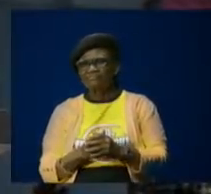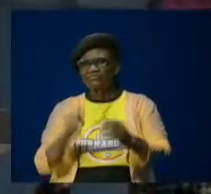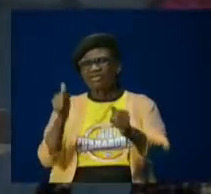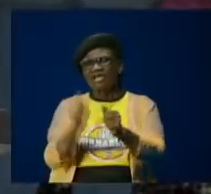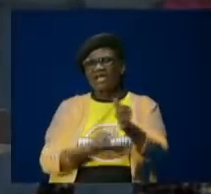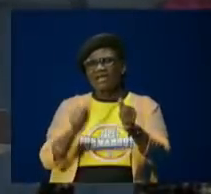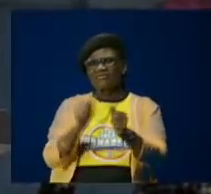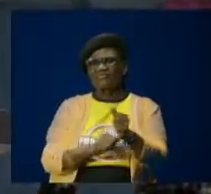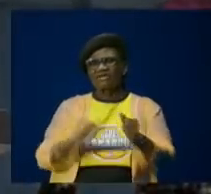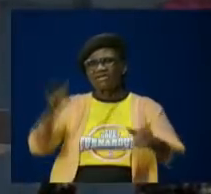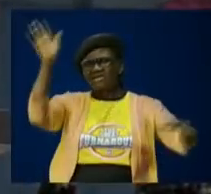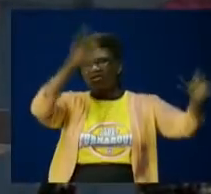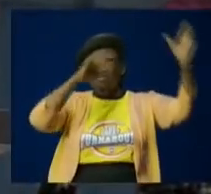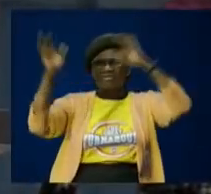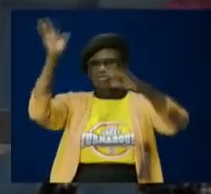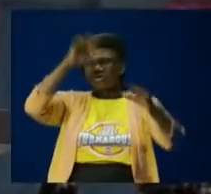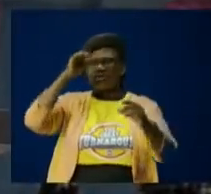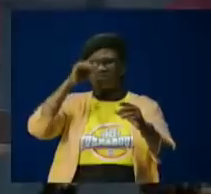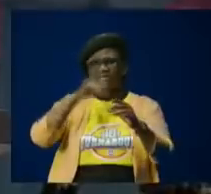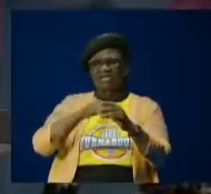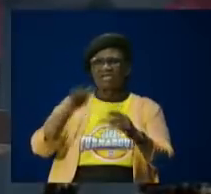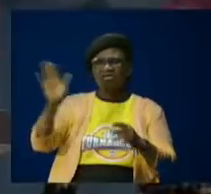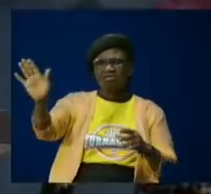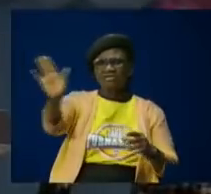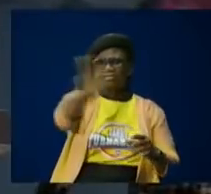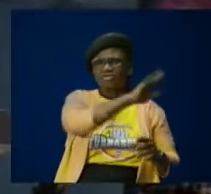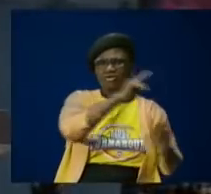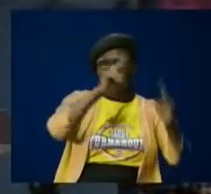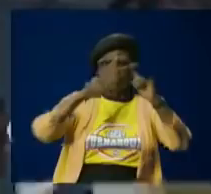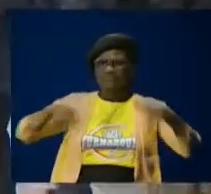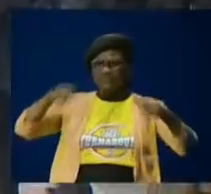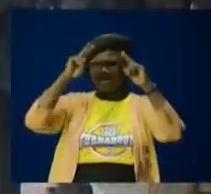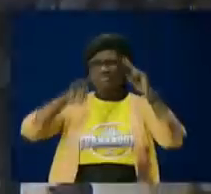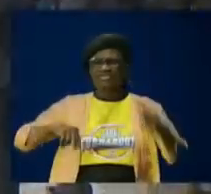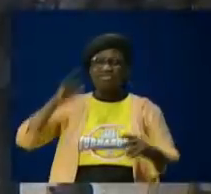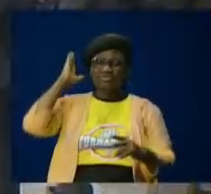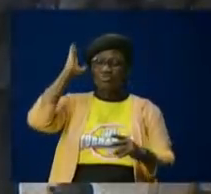Every storm in your villages will end tonight.